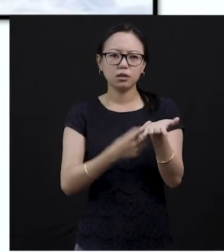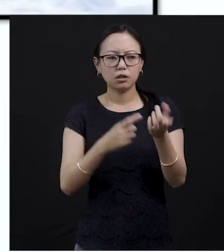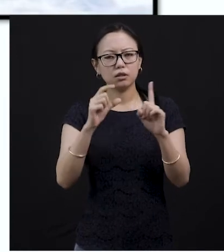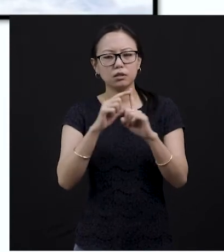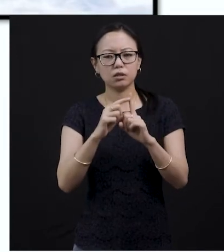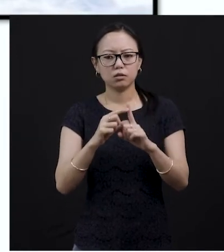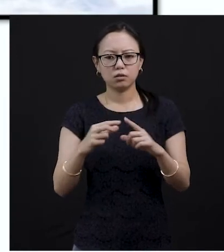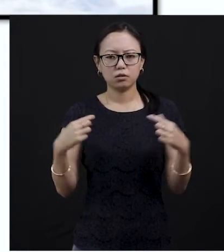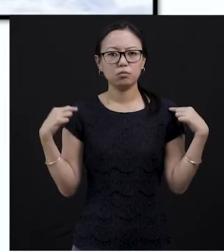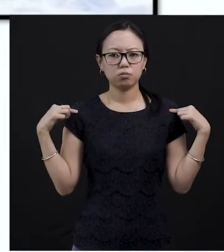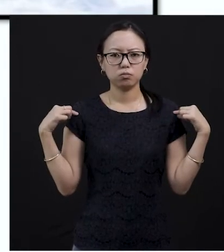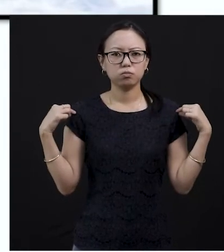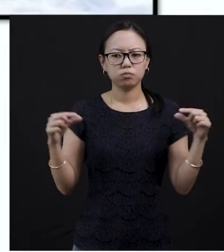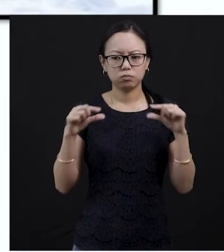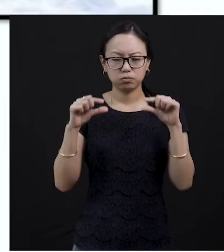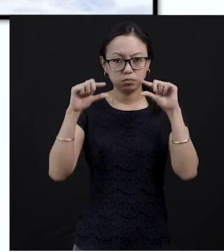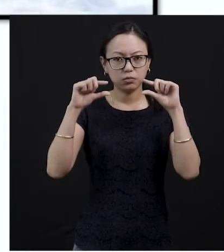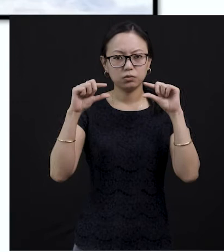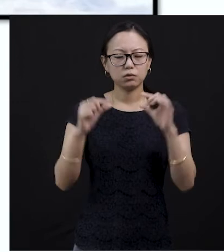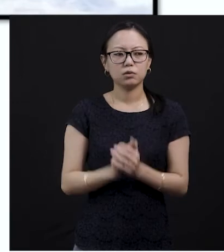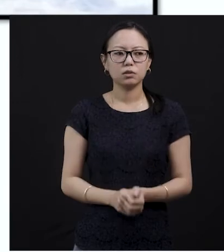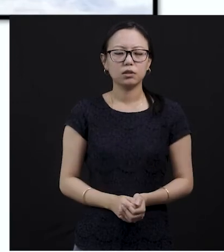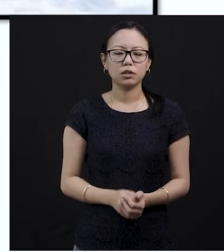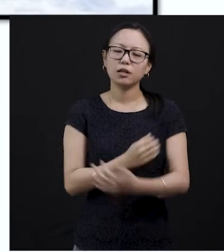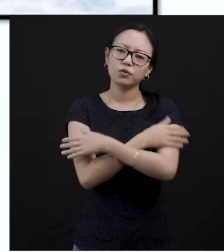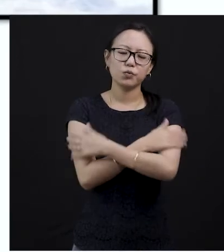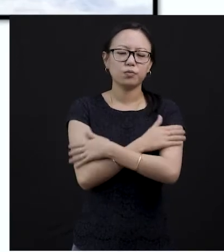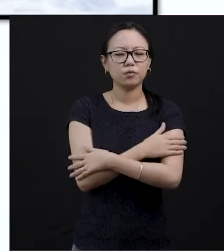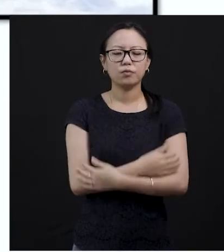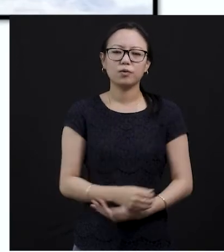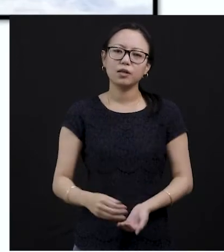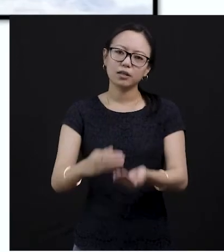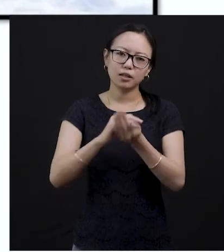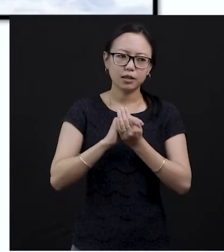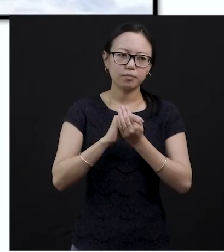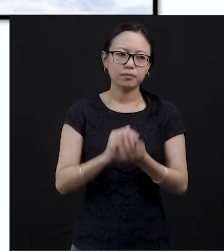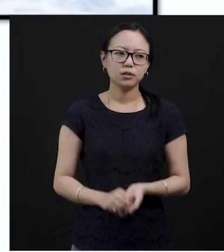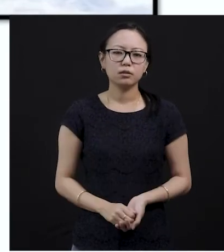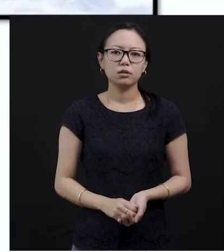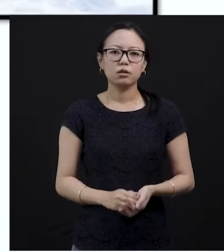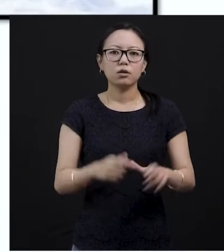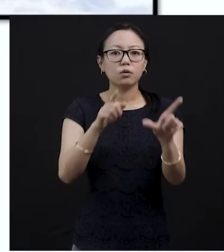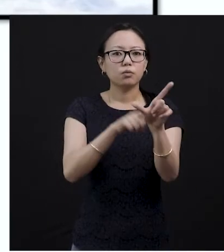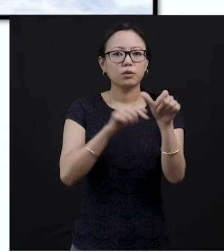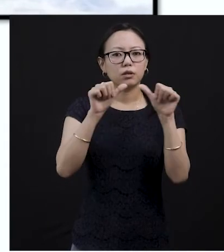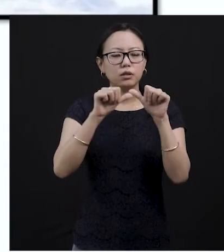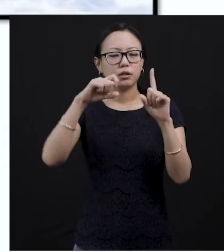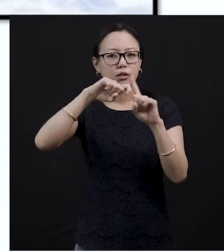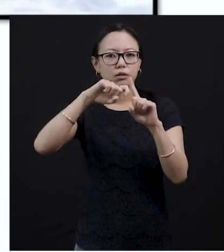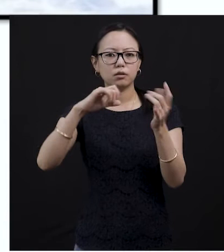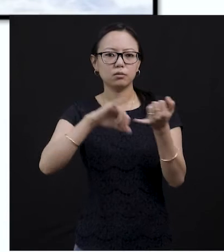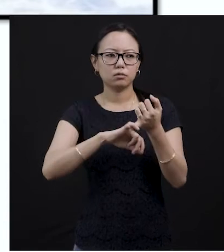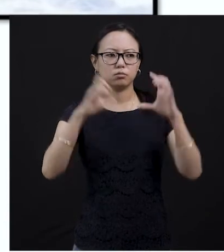yak. See, this yak, they have long hairs, okay? yaks in the mountain. They have long